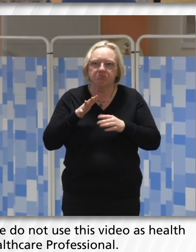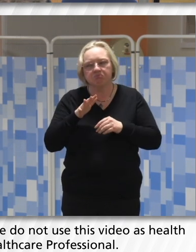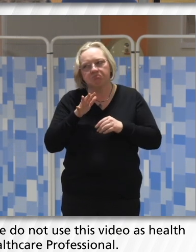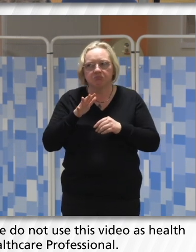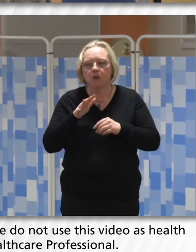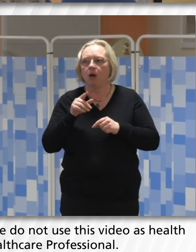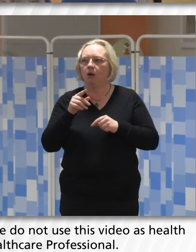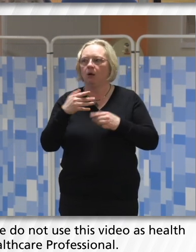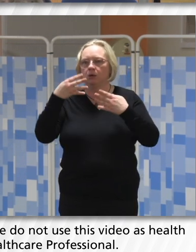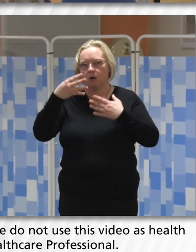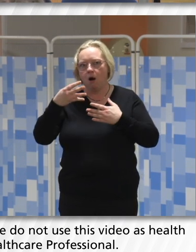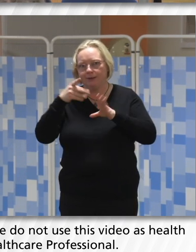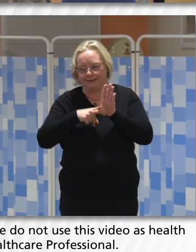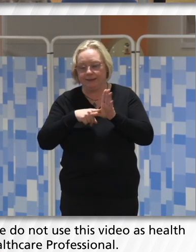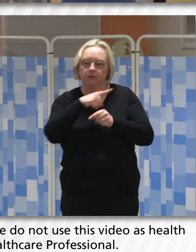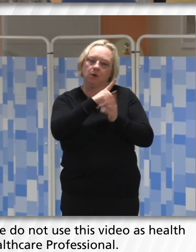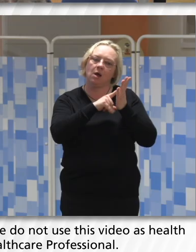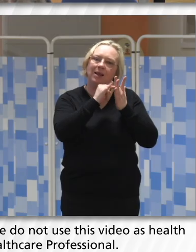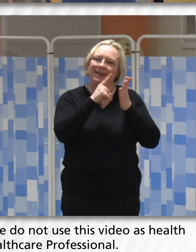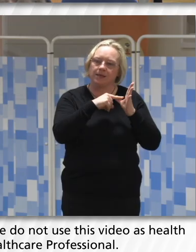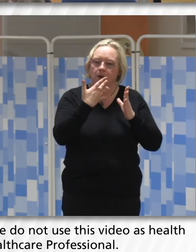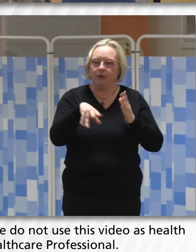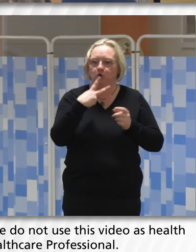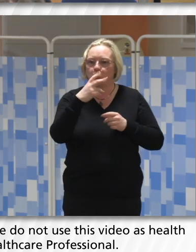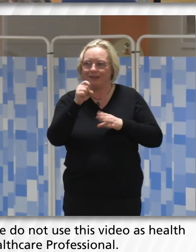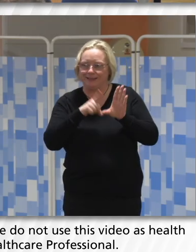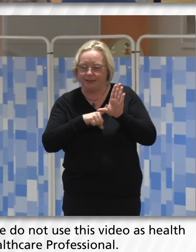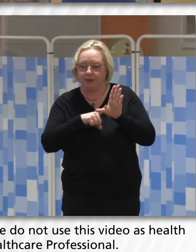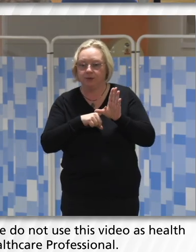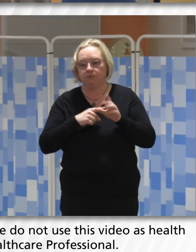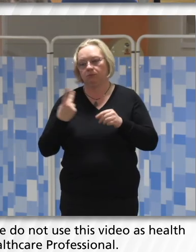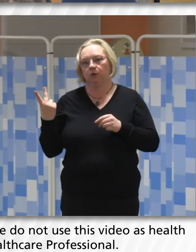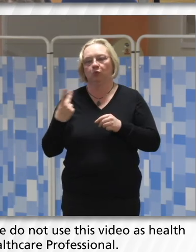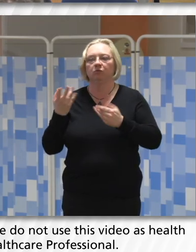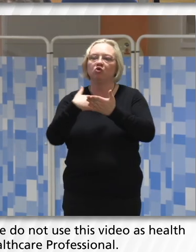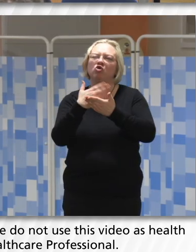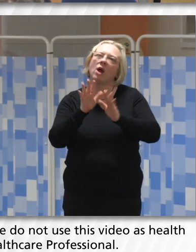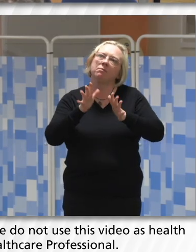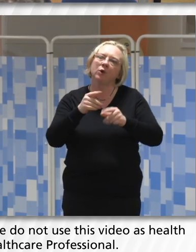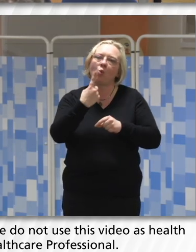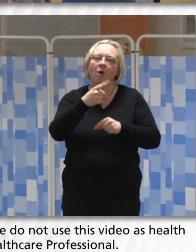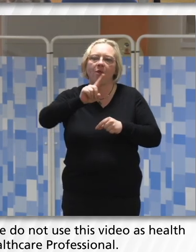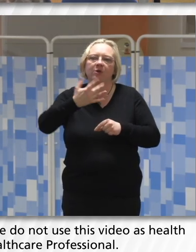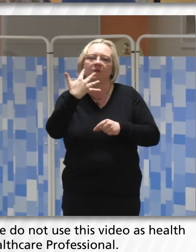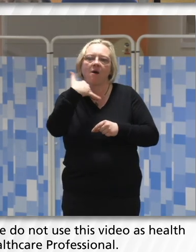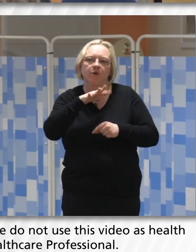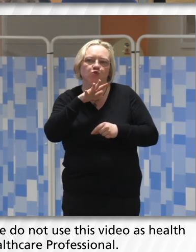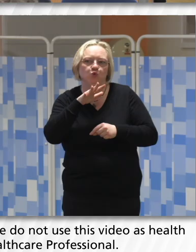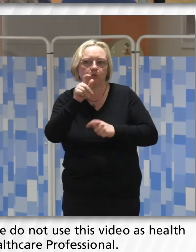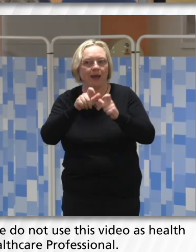coordinate comprehensive care with people, and we've got about 1,500 patients between us. We provide